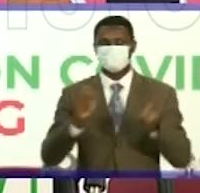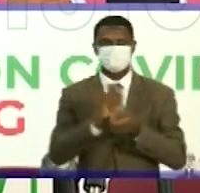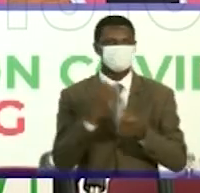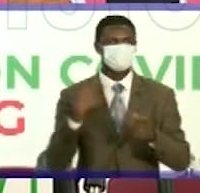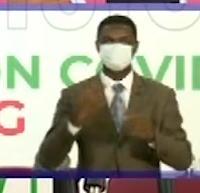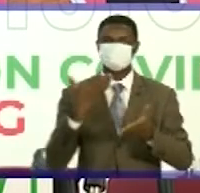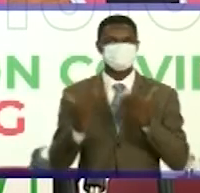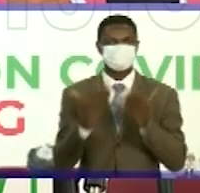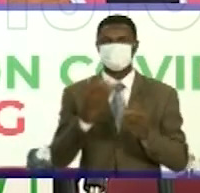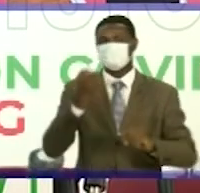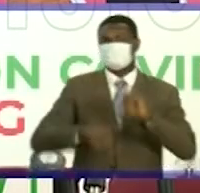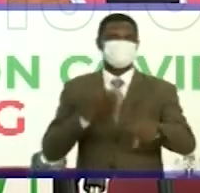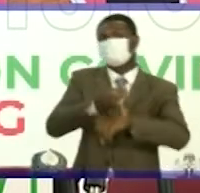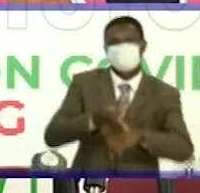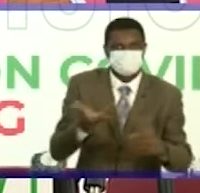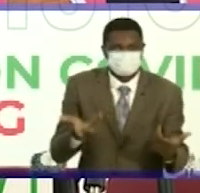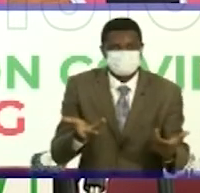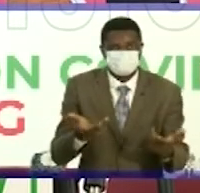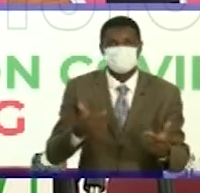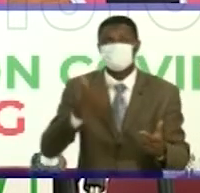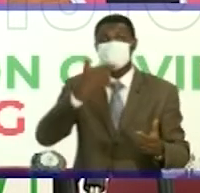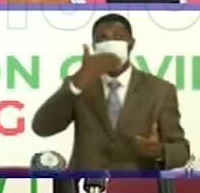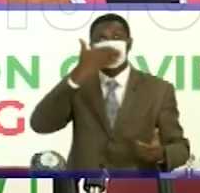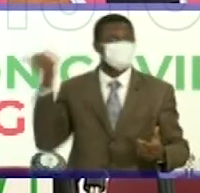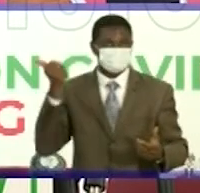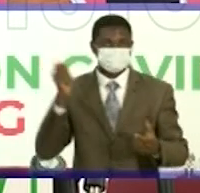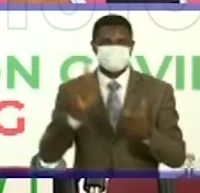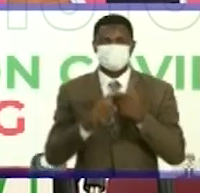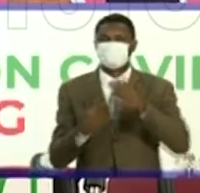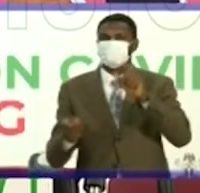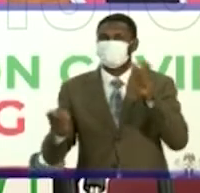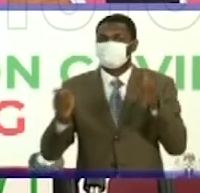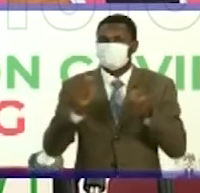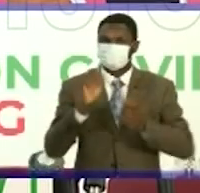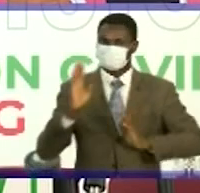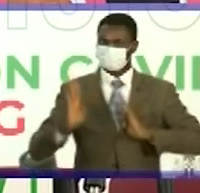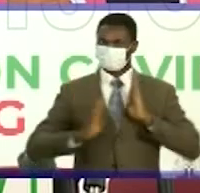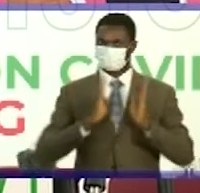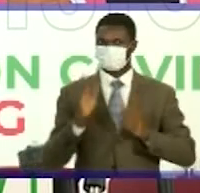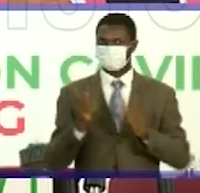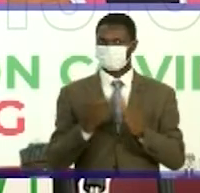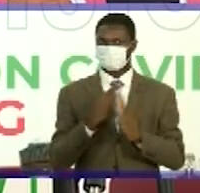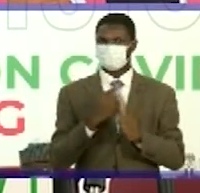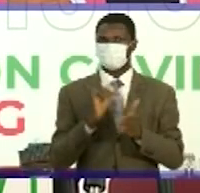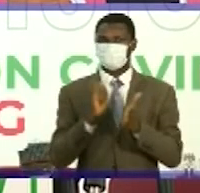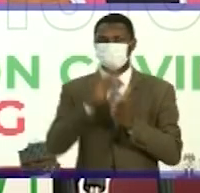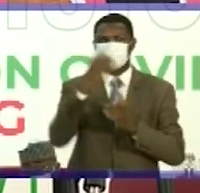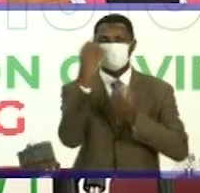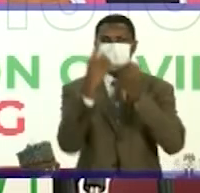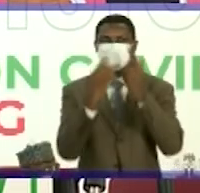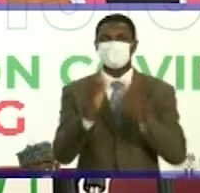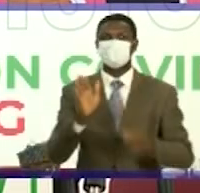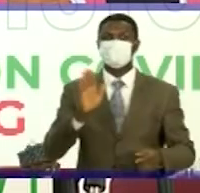to get persons to change their behavior is to convince them that it's in their best interest to do so, or it's